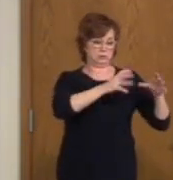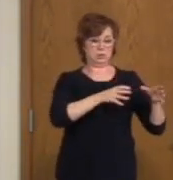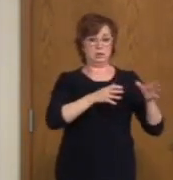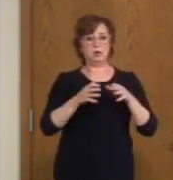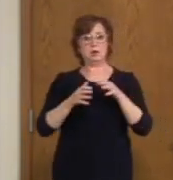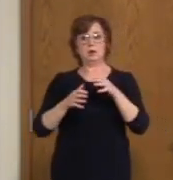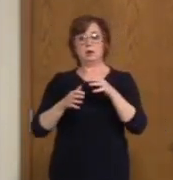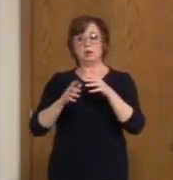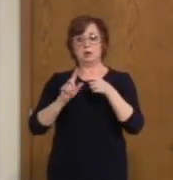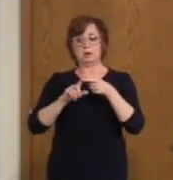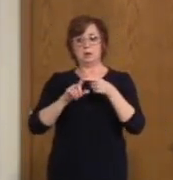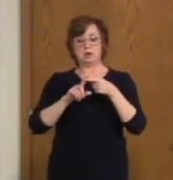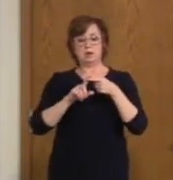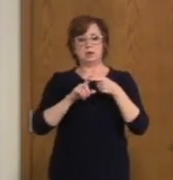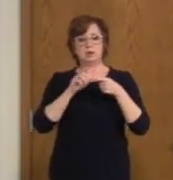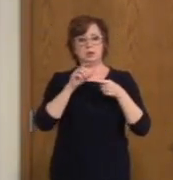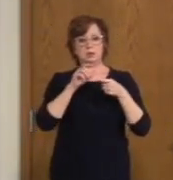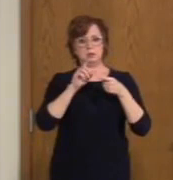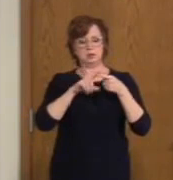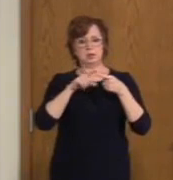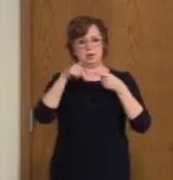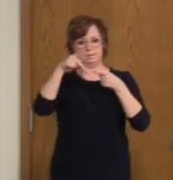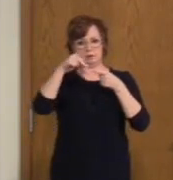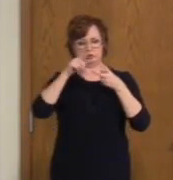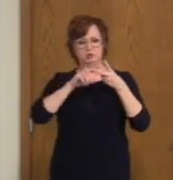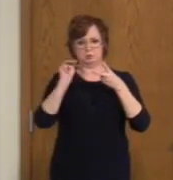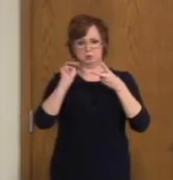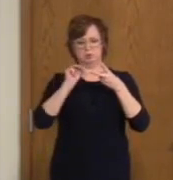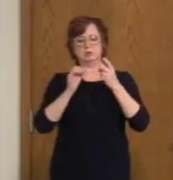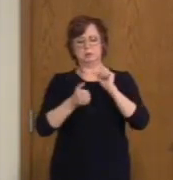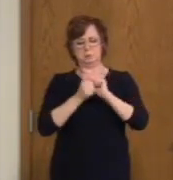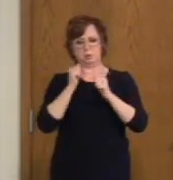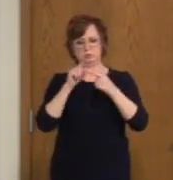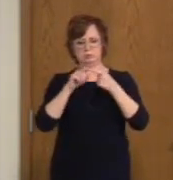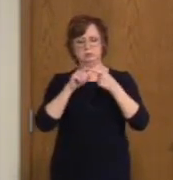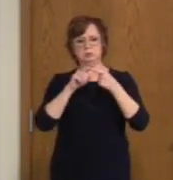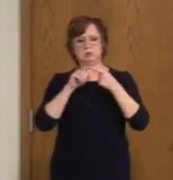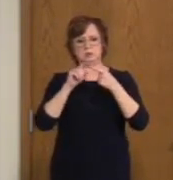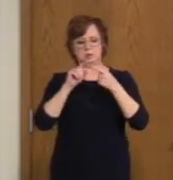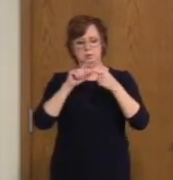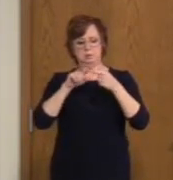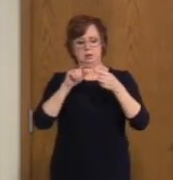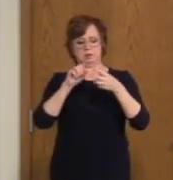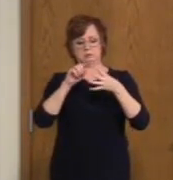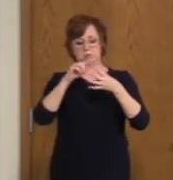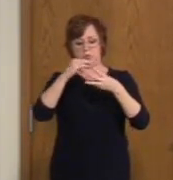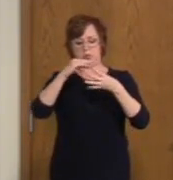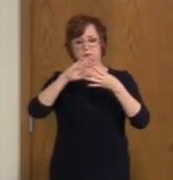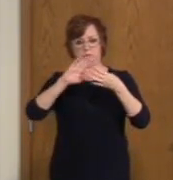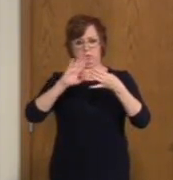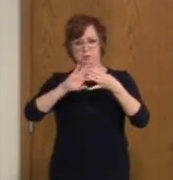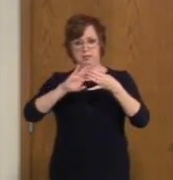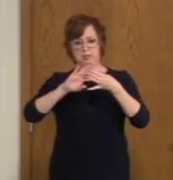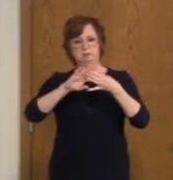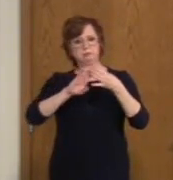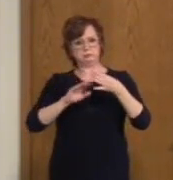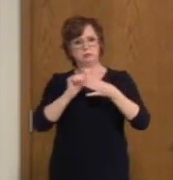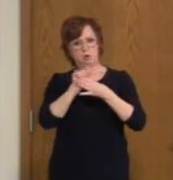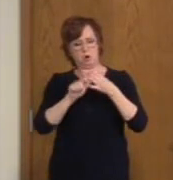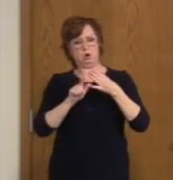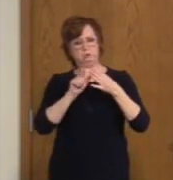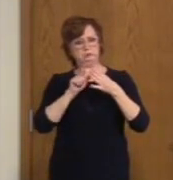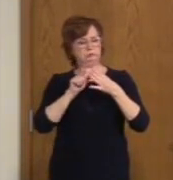going to be the mRNA vaccine, Pfizer and Moderna. But again, I'll repeat that all three vaccines remain safe and